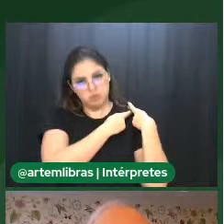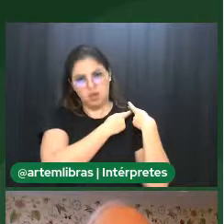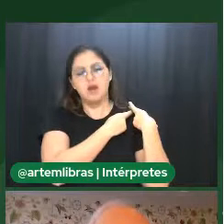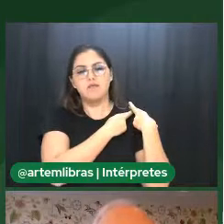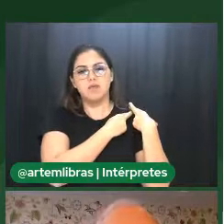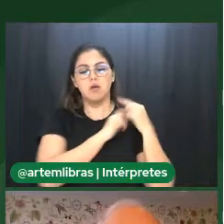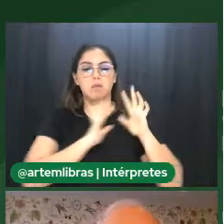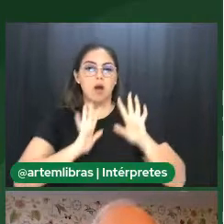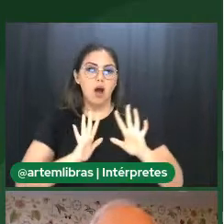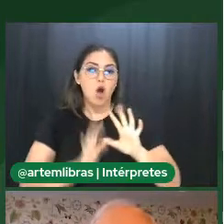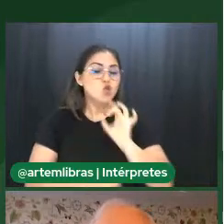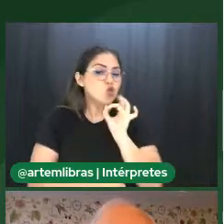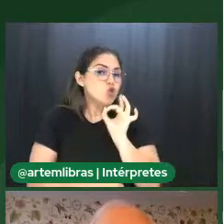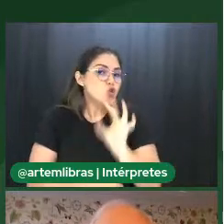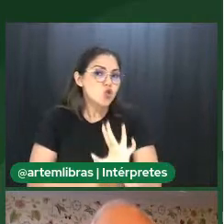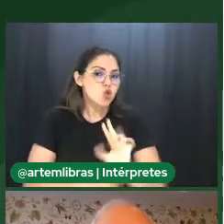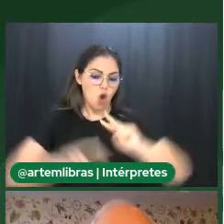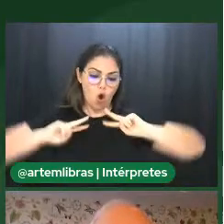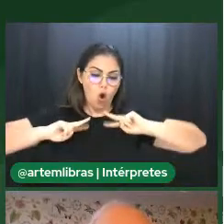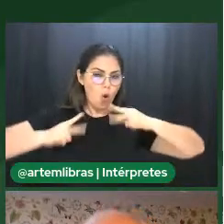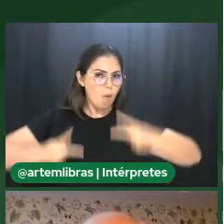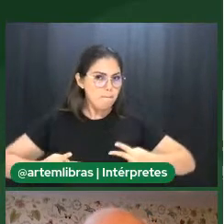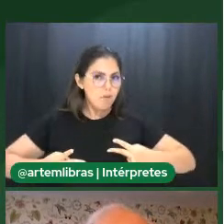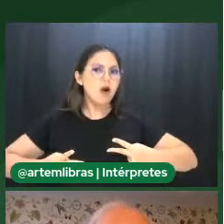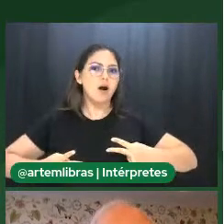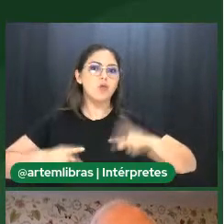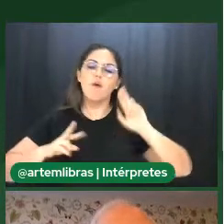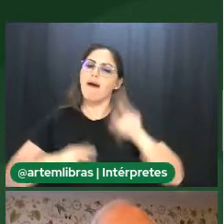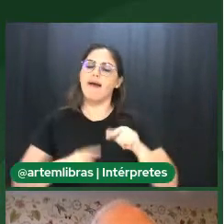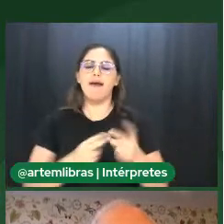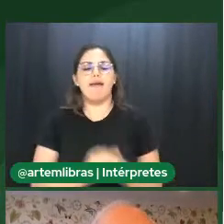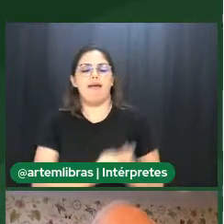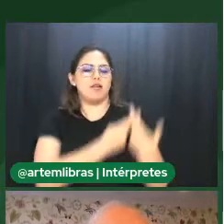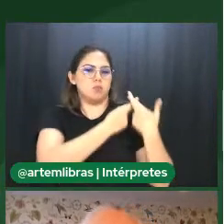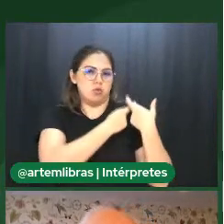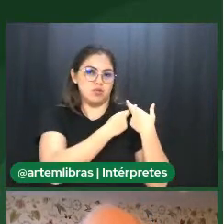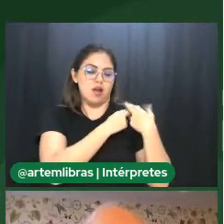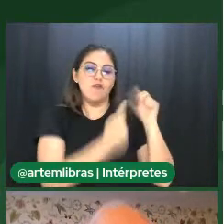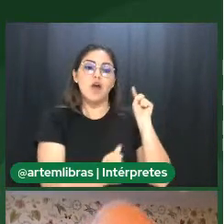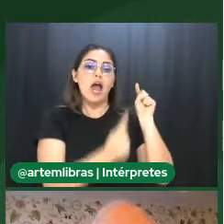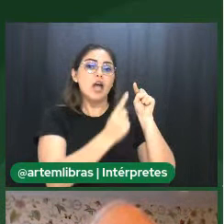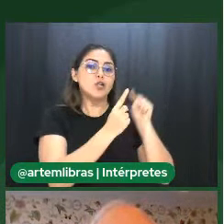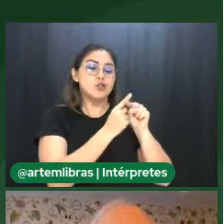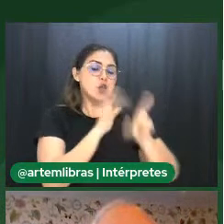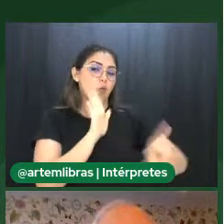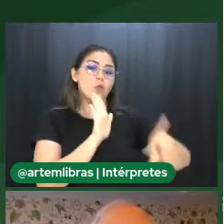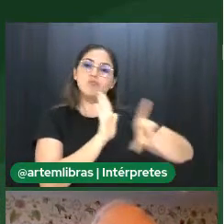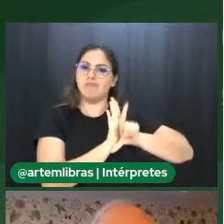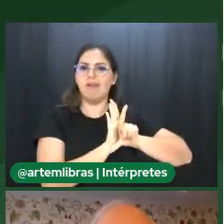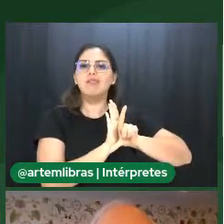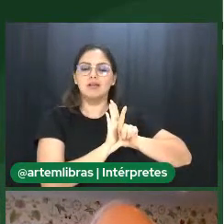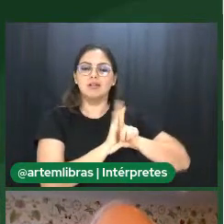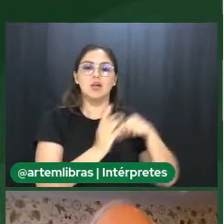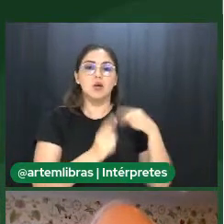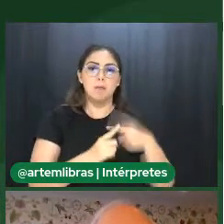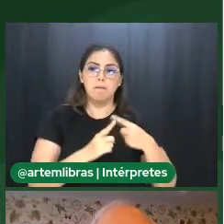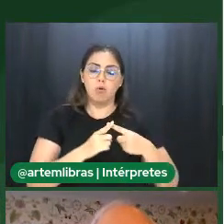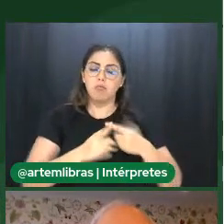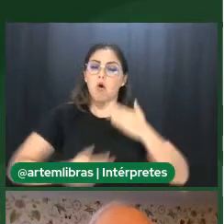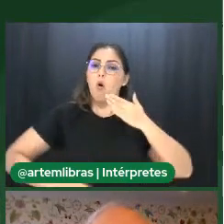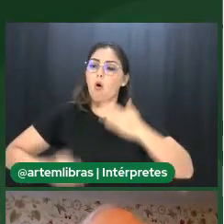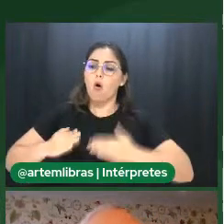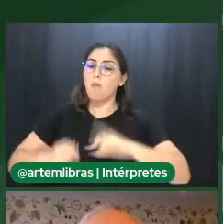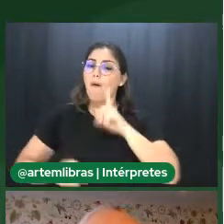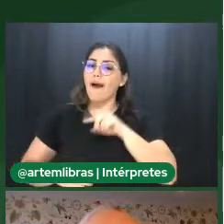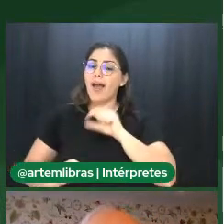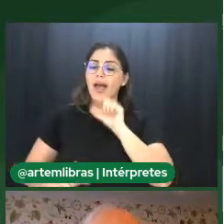and morally. Computers are just tools, and they are not legally liable or responsible.